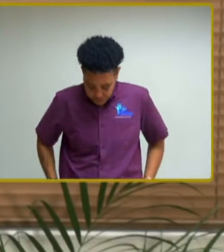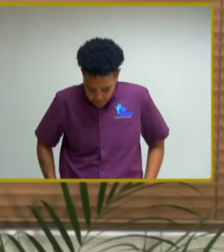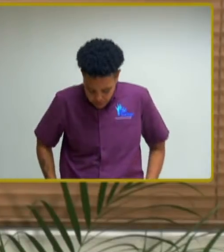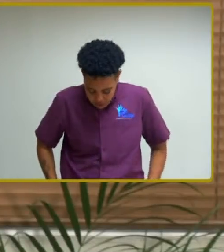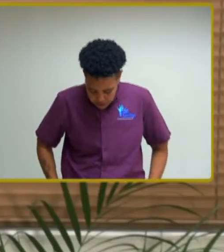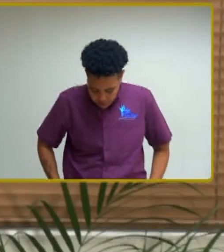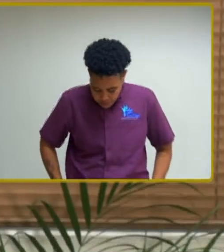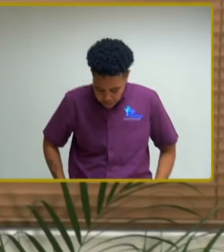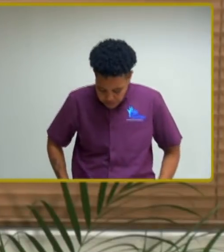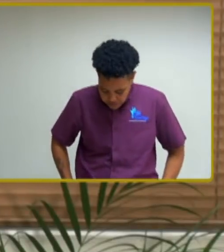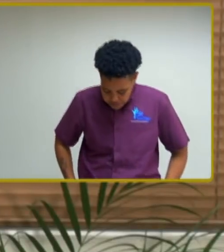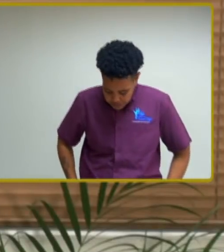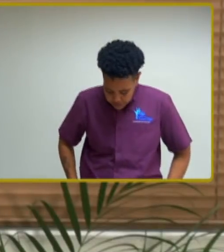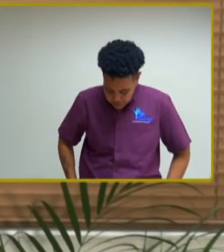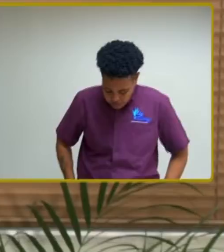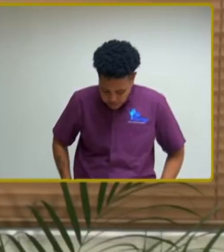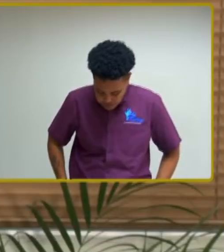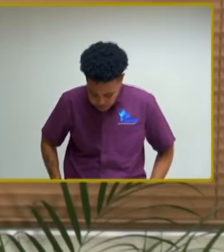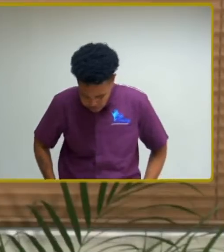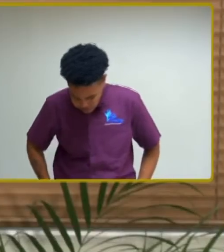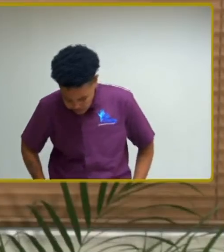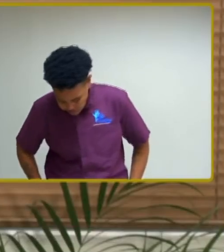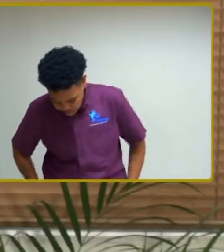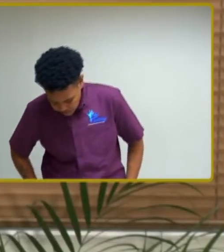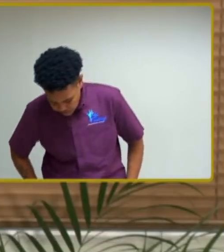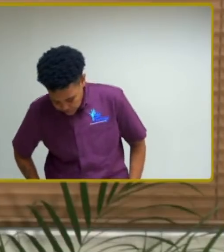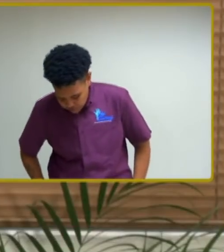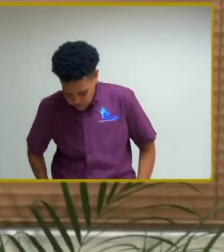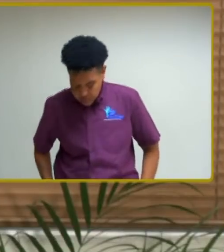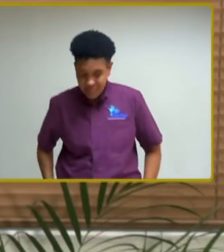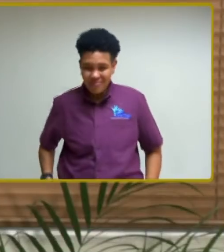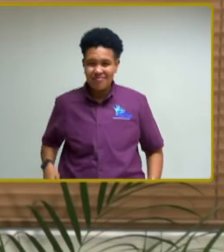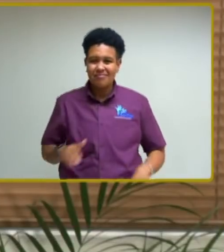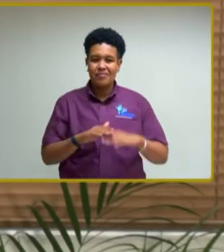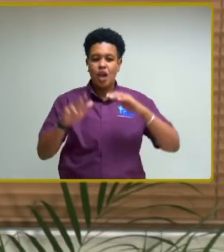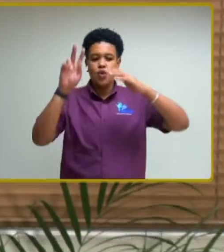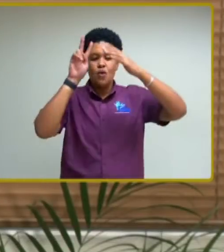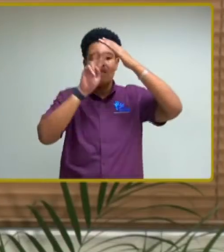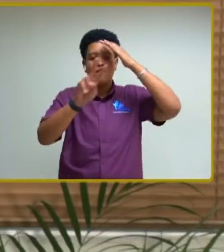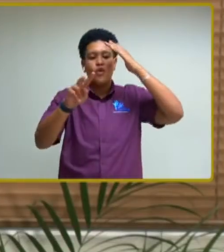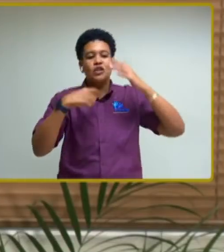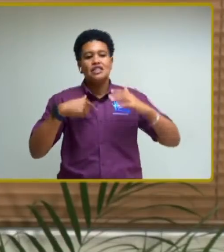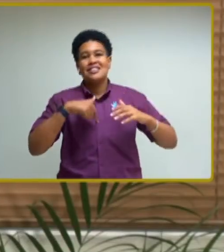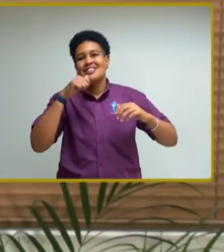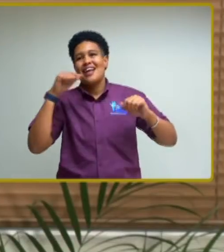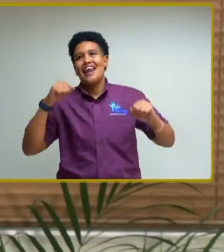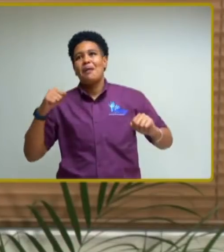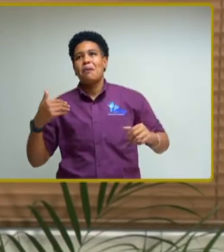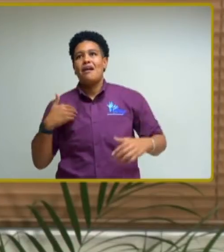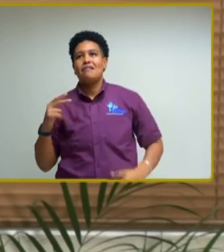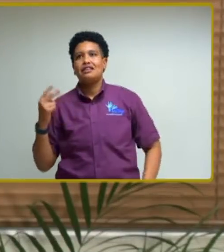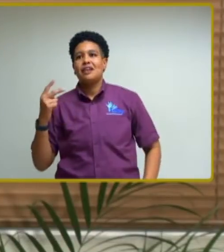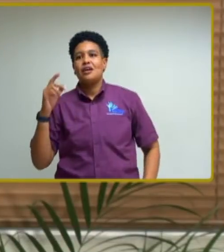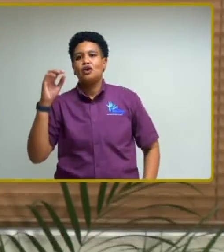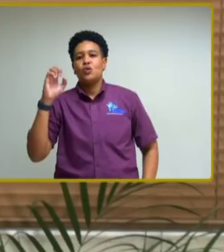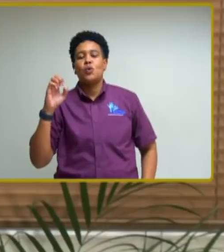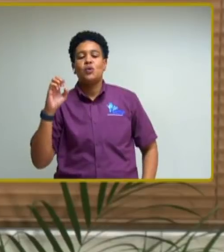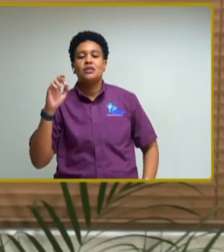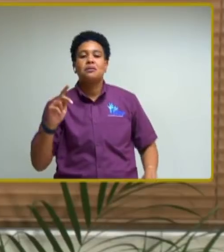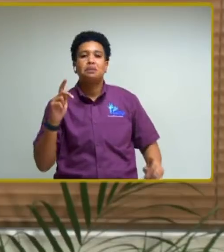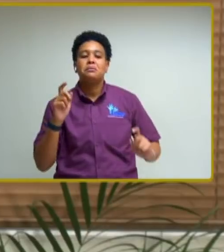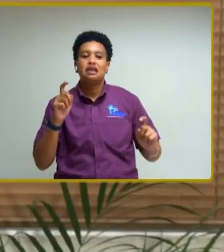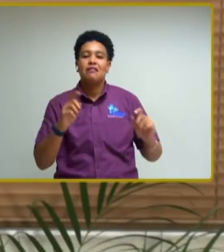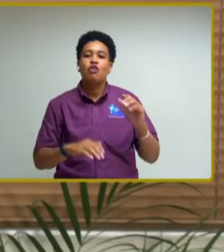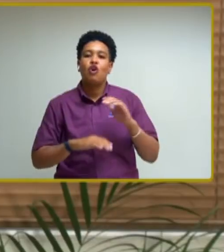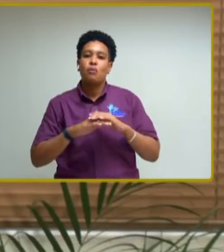I don't foresee us not being able to have the second dose, given that persons are given up